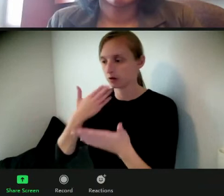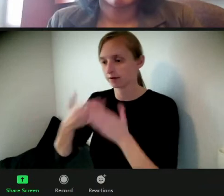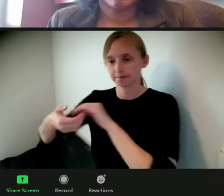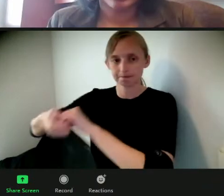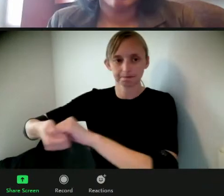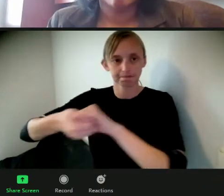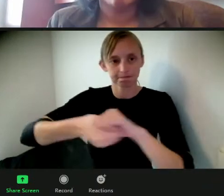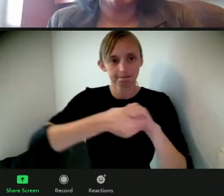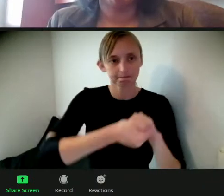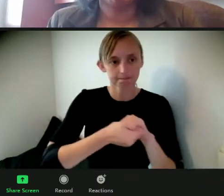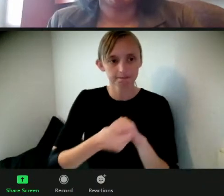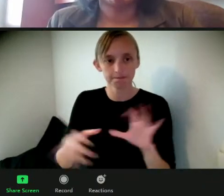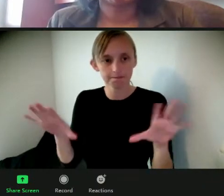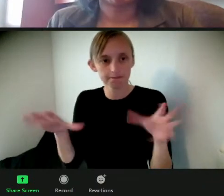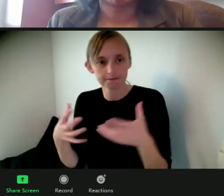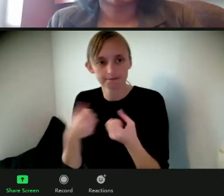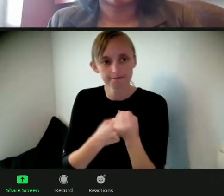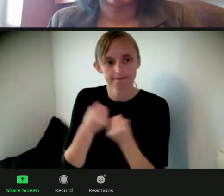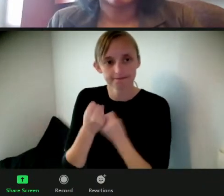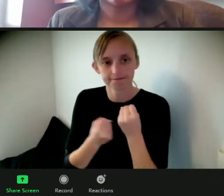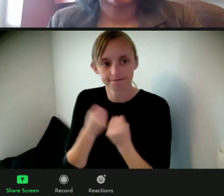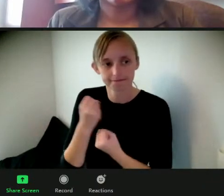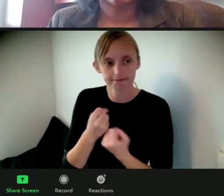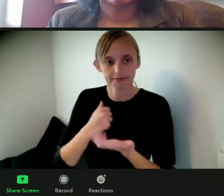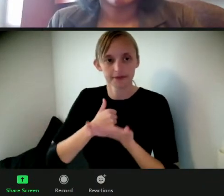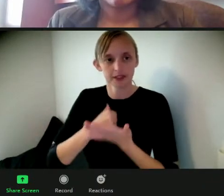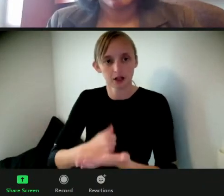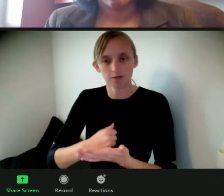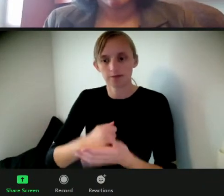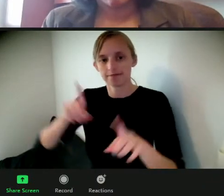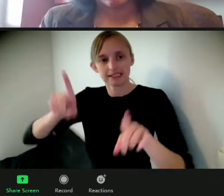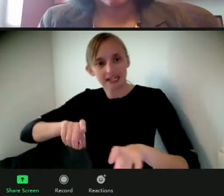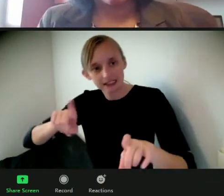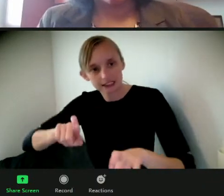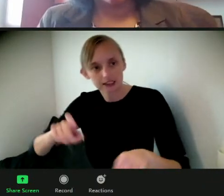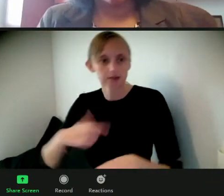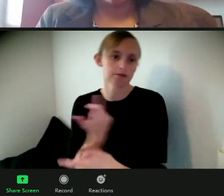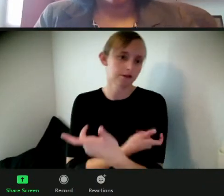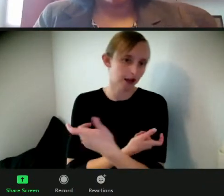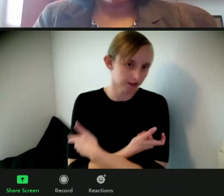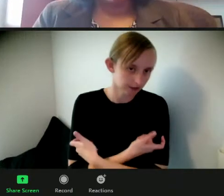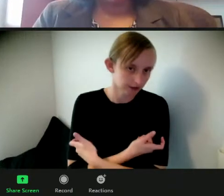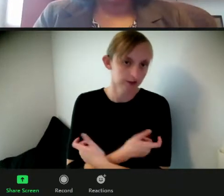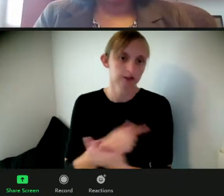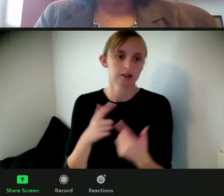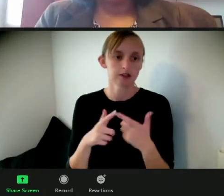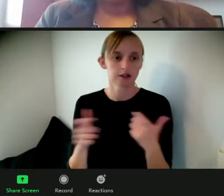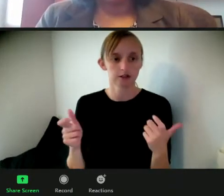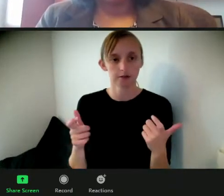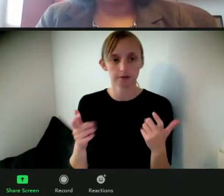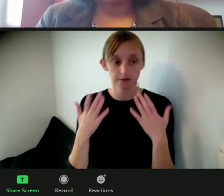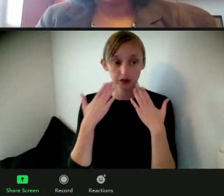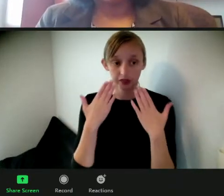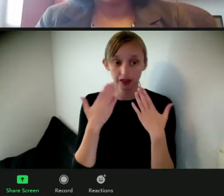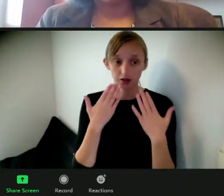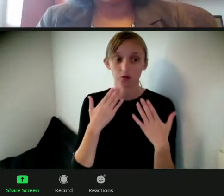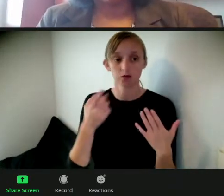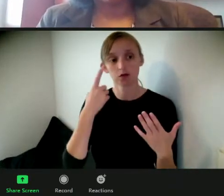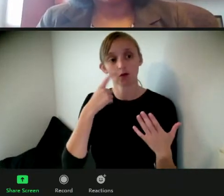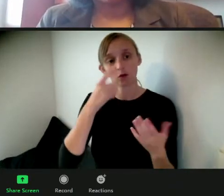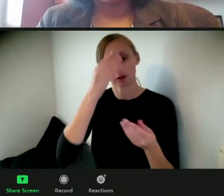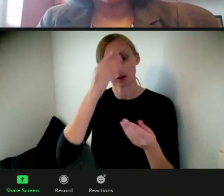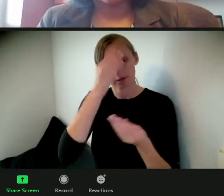working together to get people tested, to get people vaccinated. So thank you for sharing